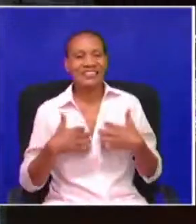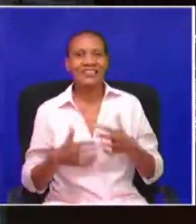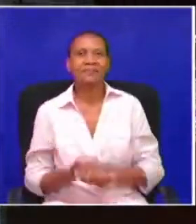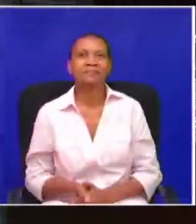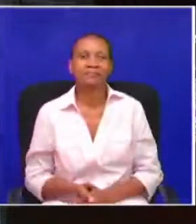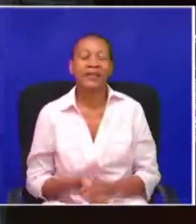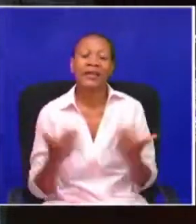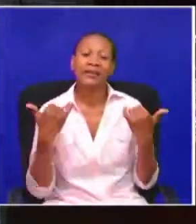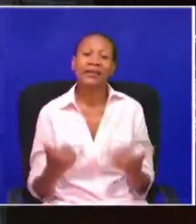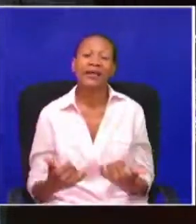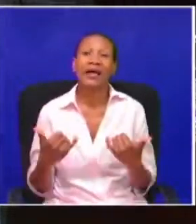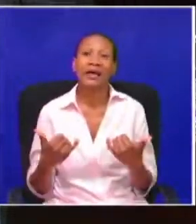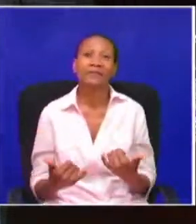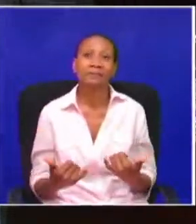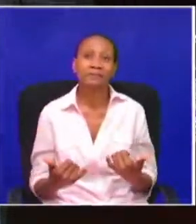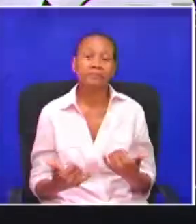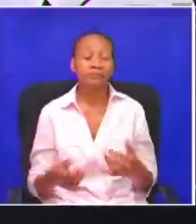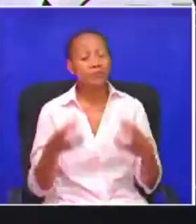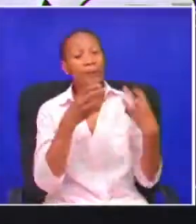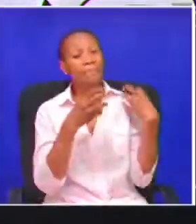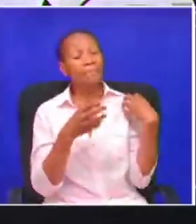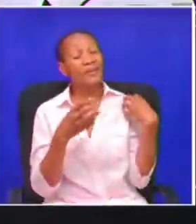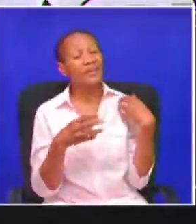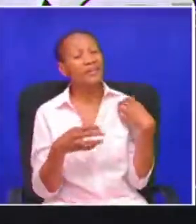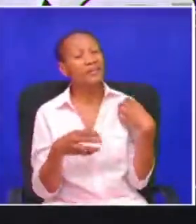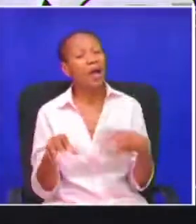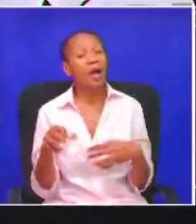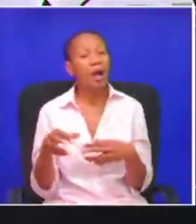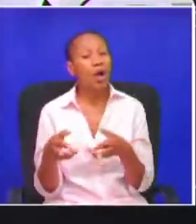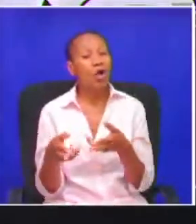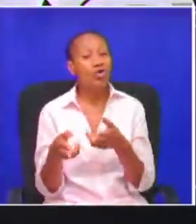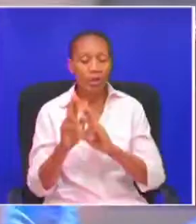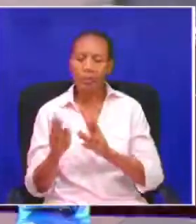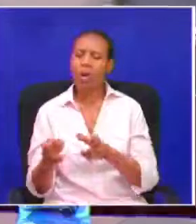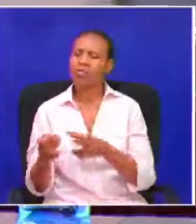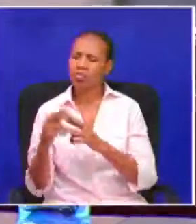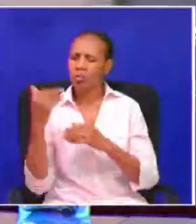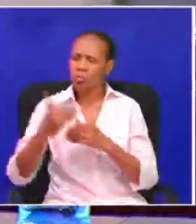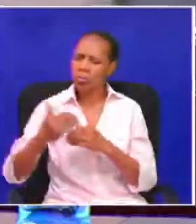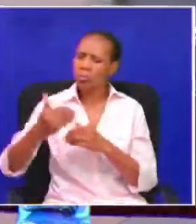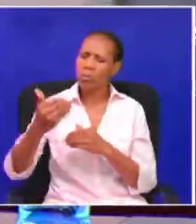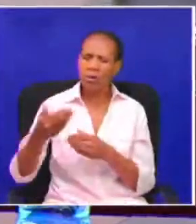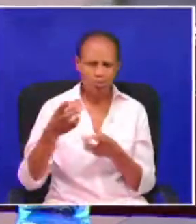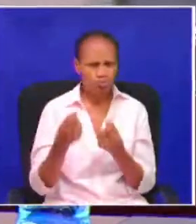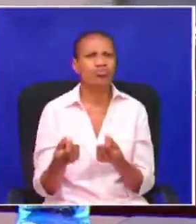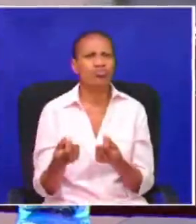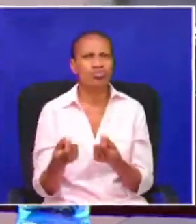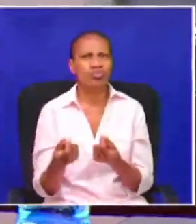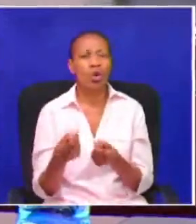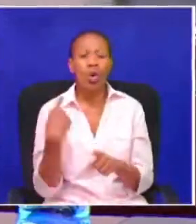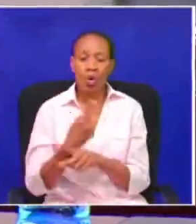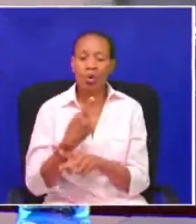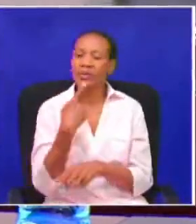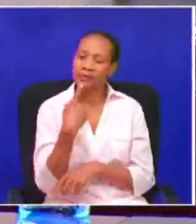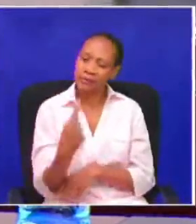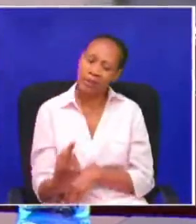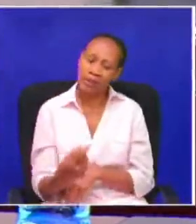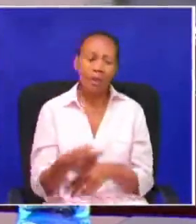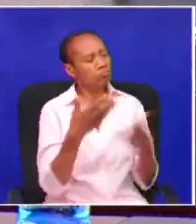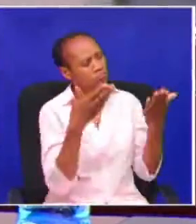Now, Minister Schreiber gives me reports on an ongoing basis. And he often says, Mr.